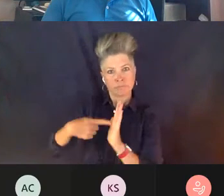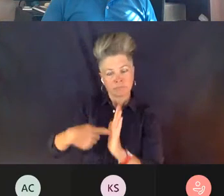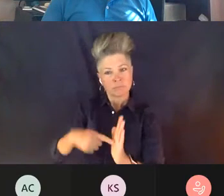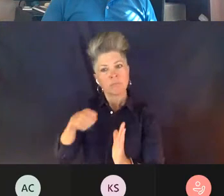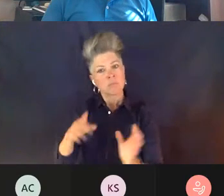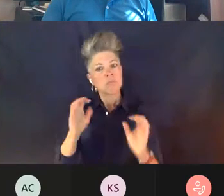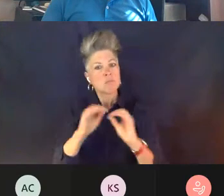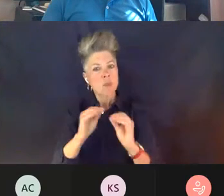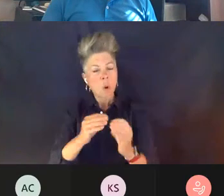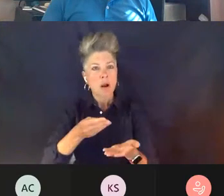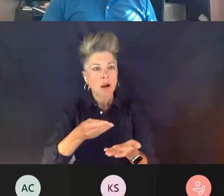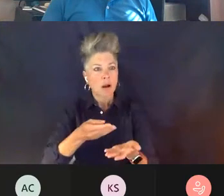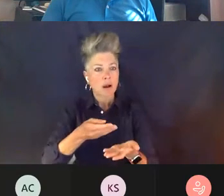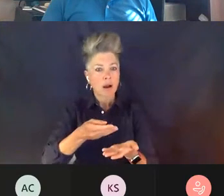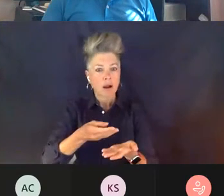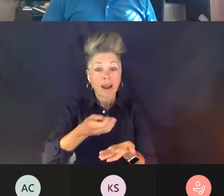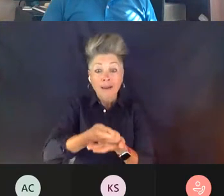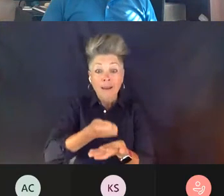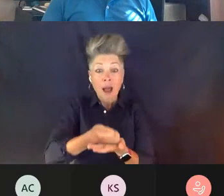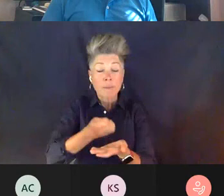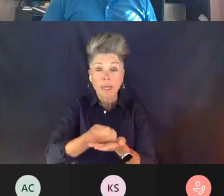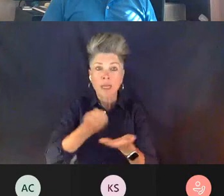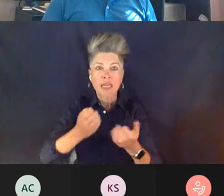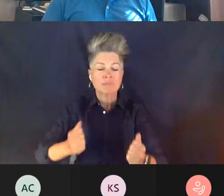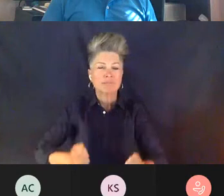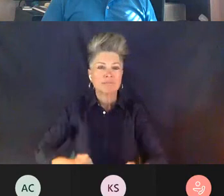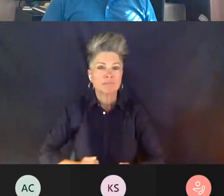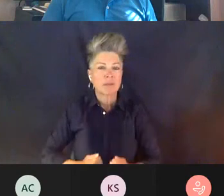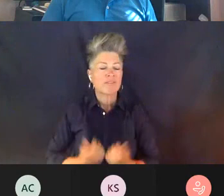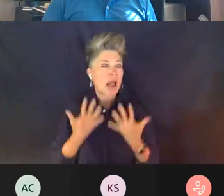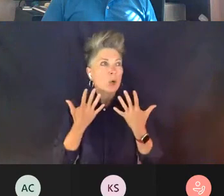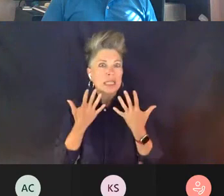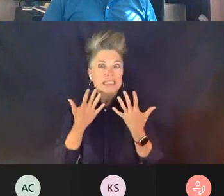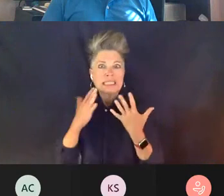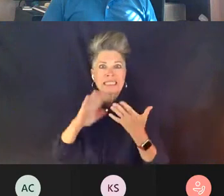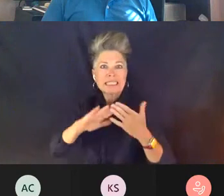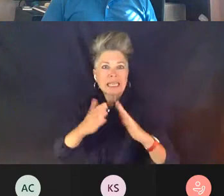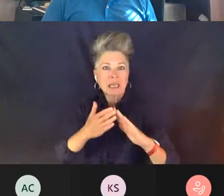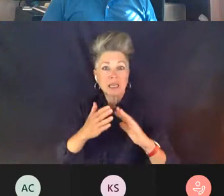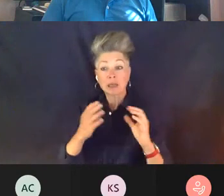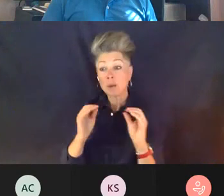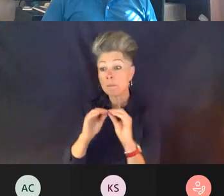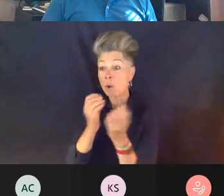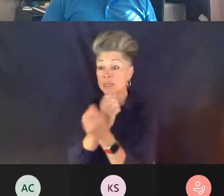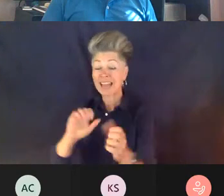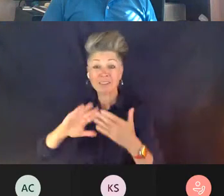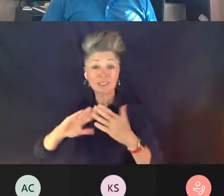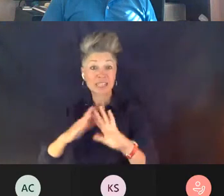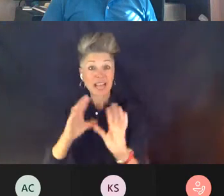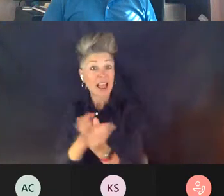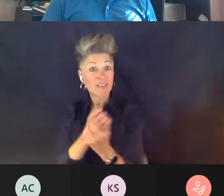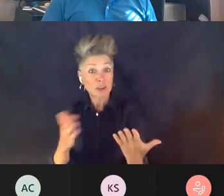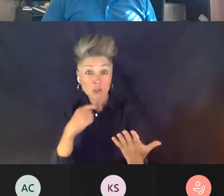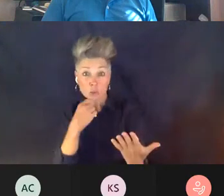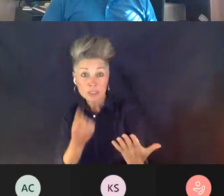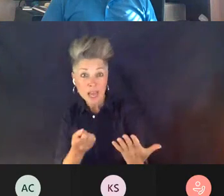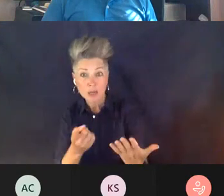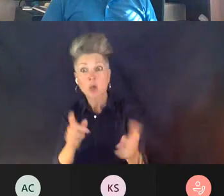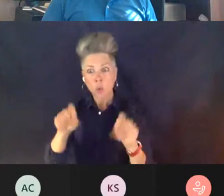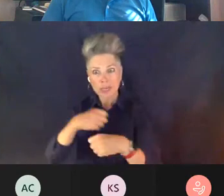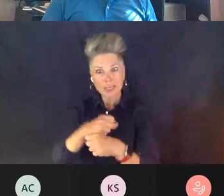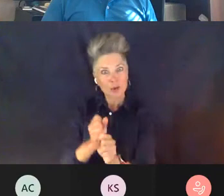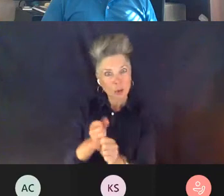economically vibrant city. It would be a safer city. It's like everything that you said, that's what we can create here, right? And